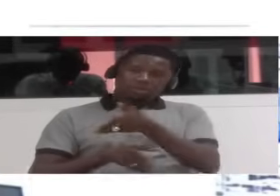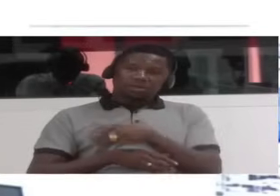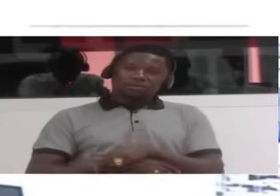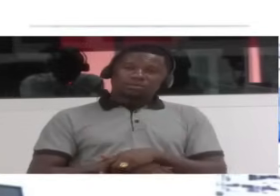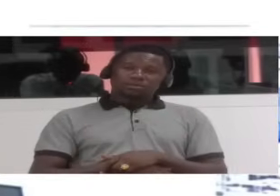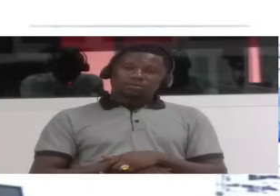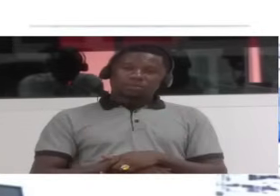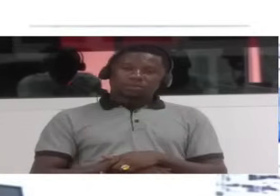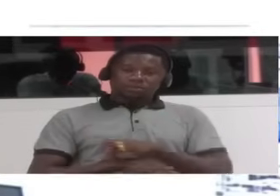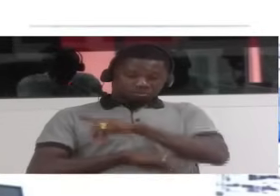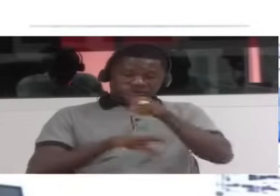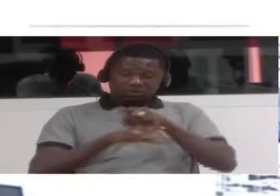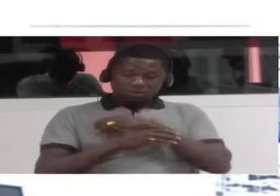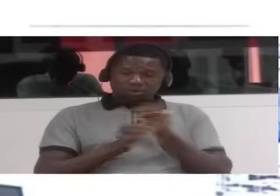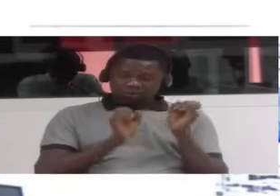we took him.